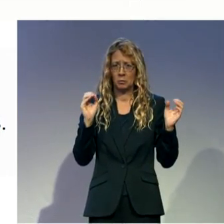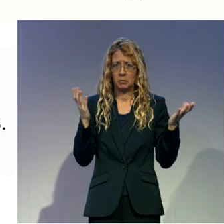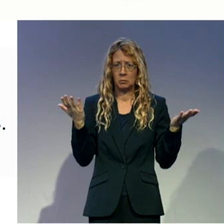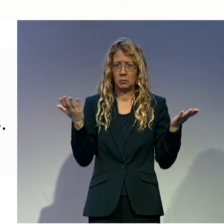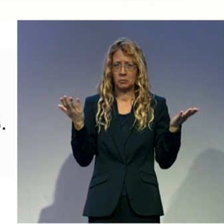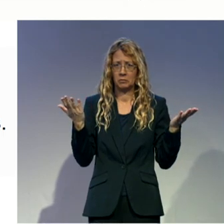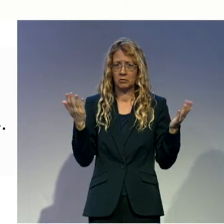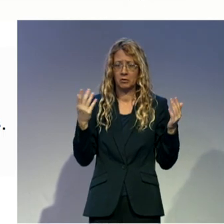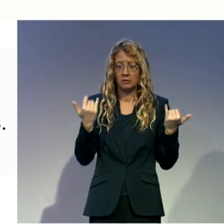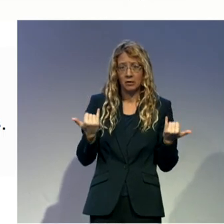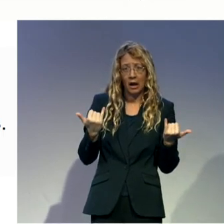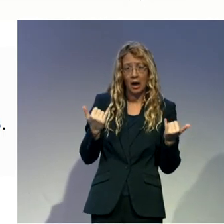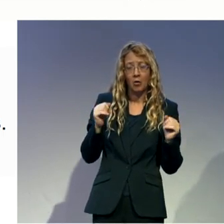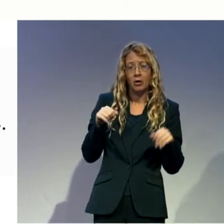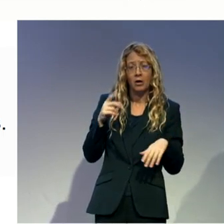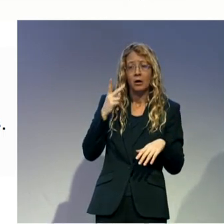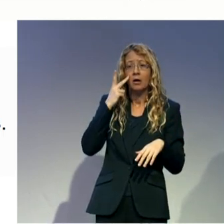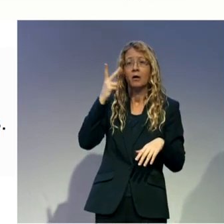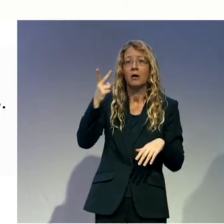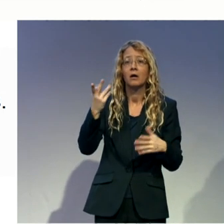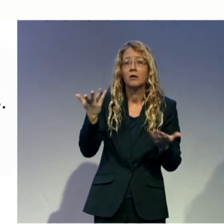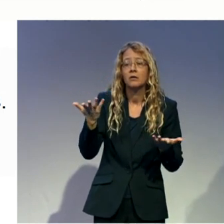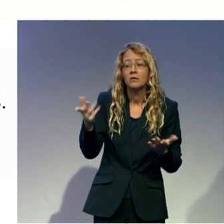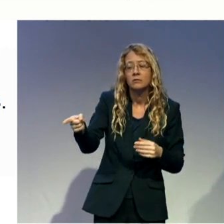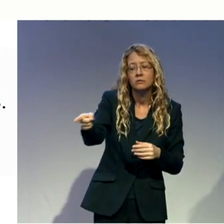to do during the election campaign.